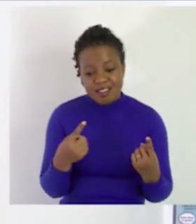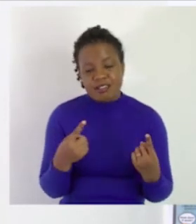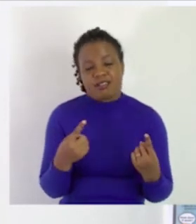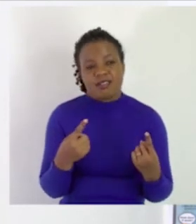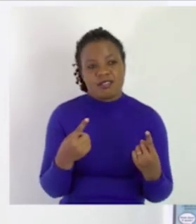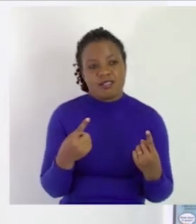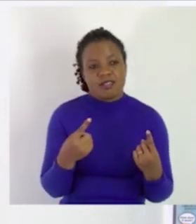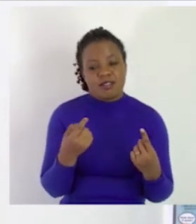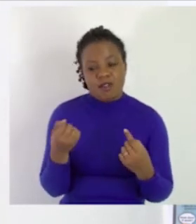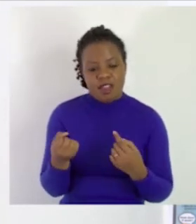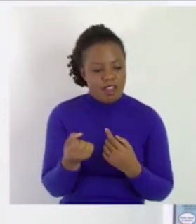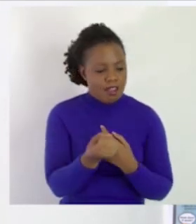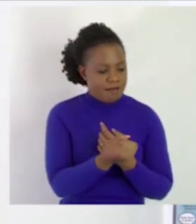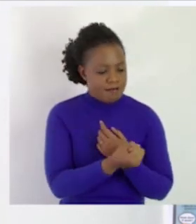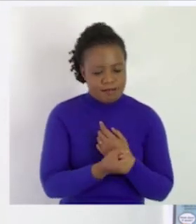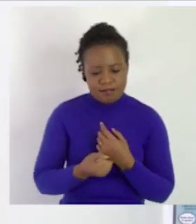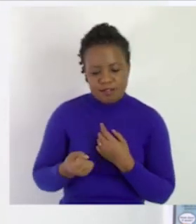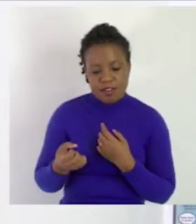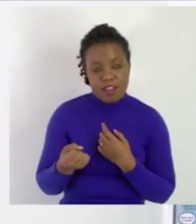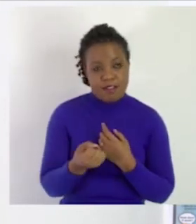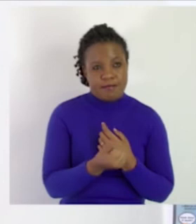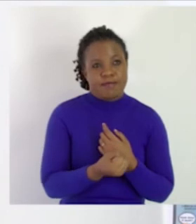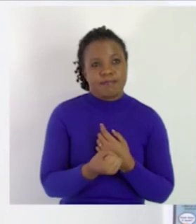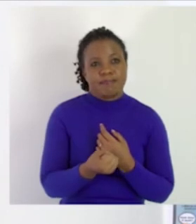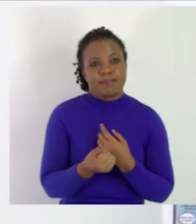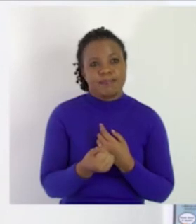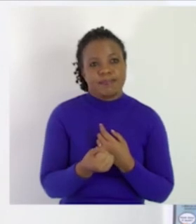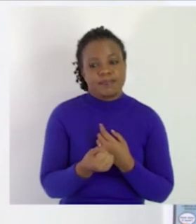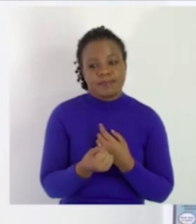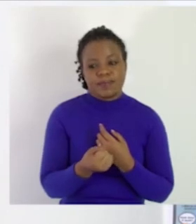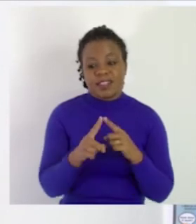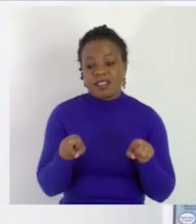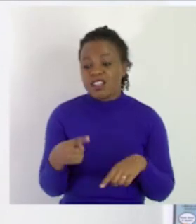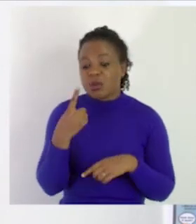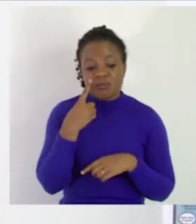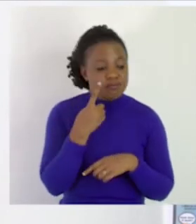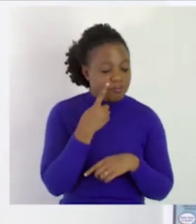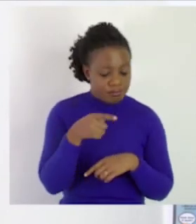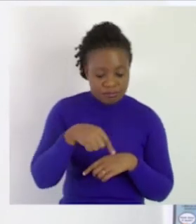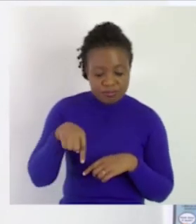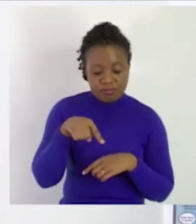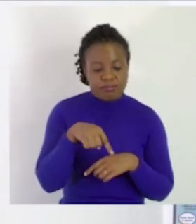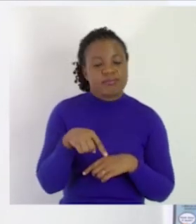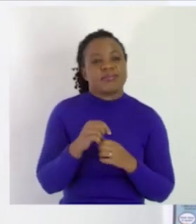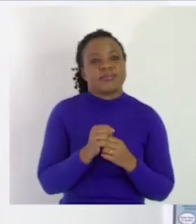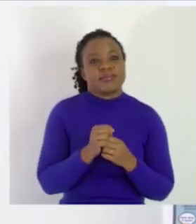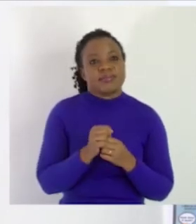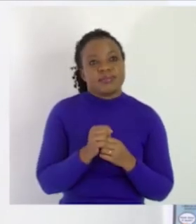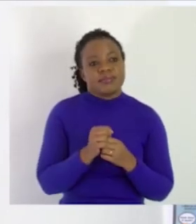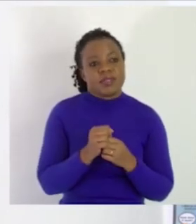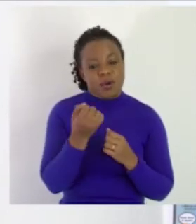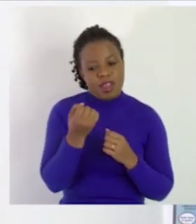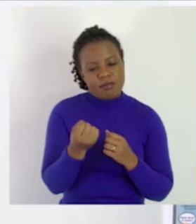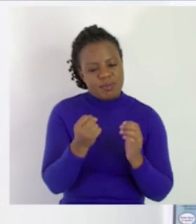identify some object or anything that you are seeing around. I'm sure you